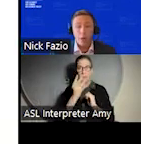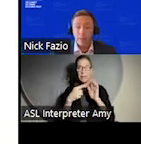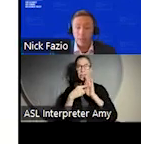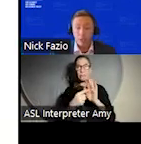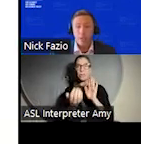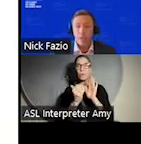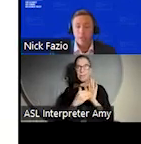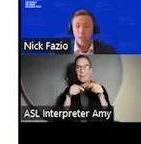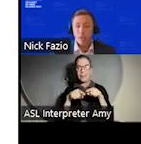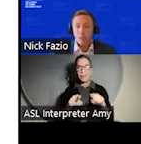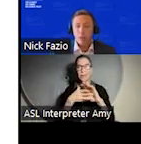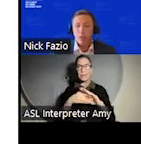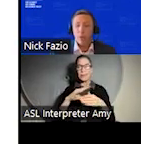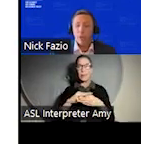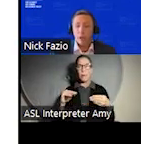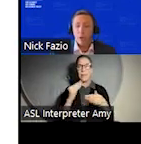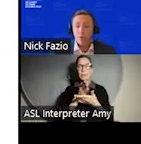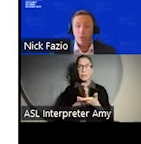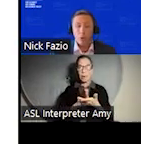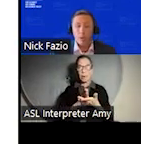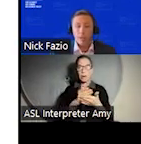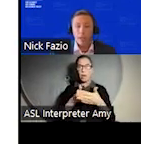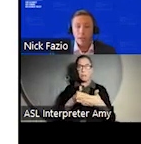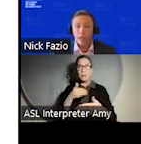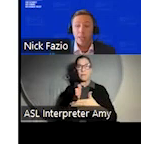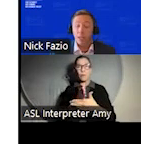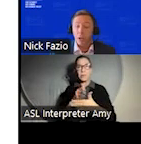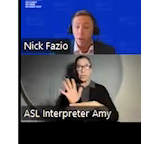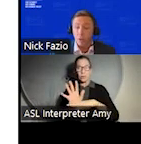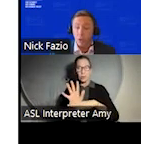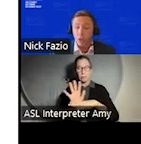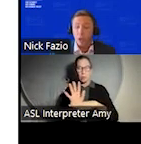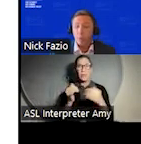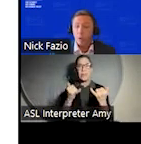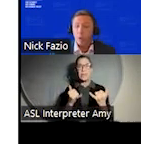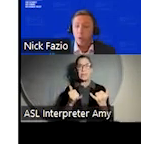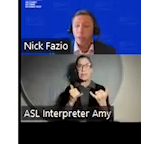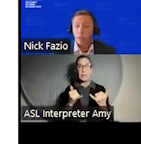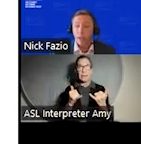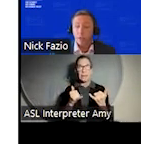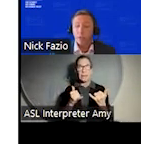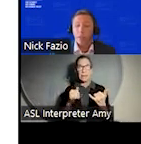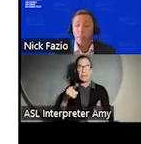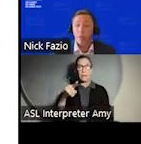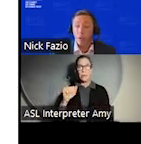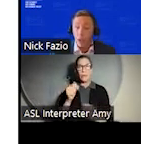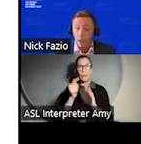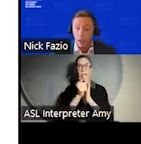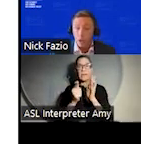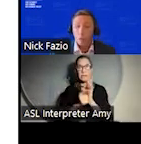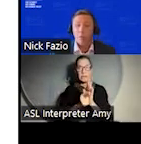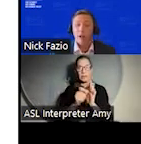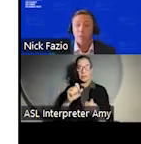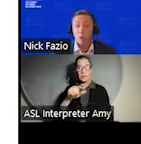during the comment session. Before we share the video presentation, today's hearing officer, Port Authority Legal Counsel Elizabeth